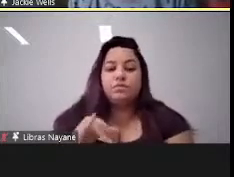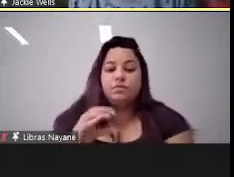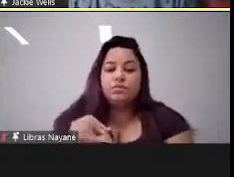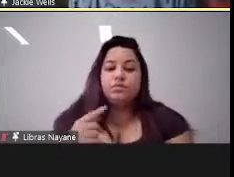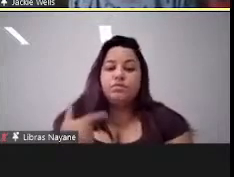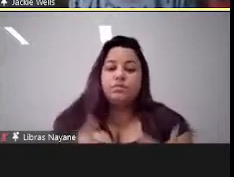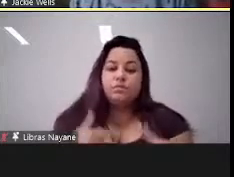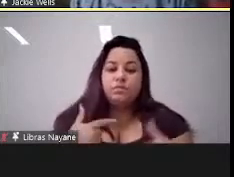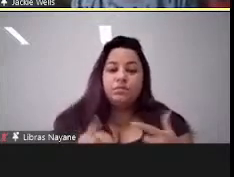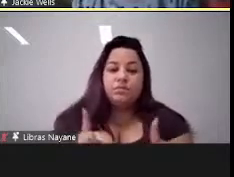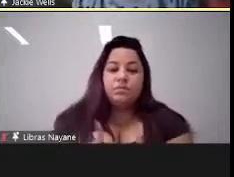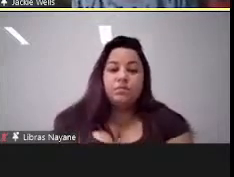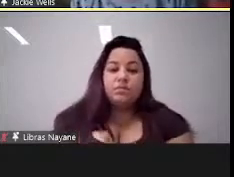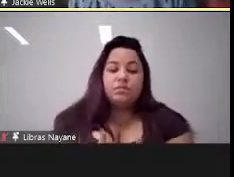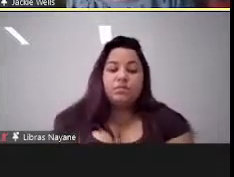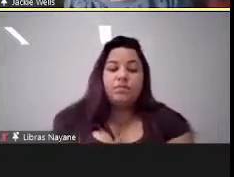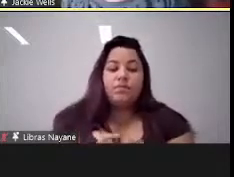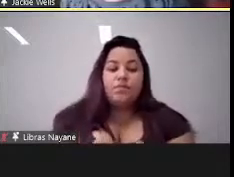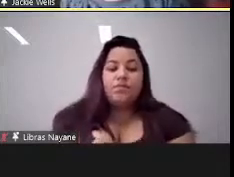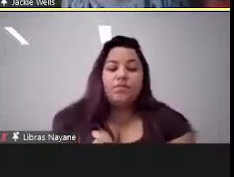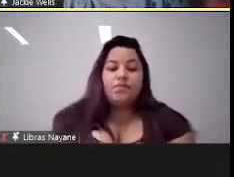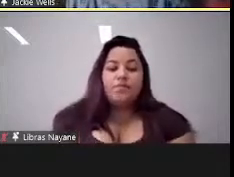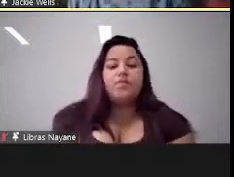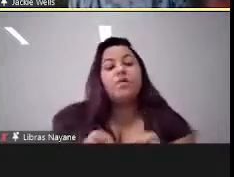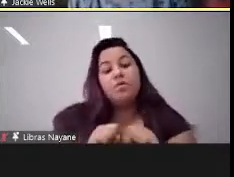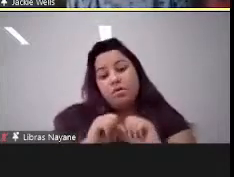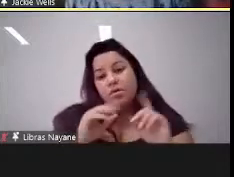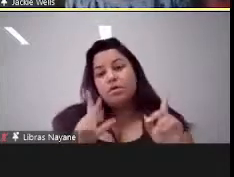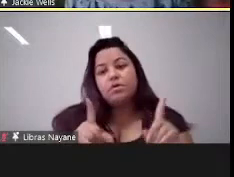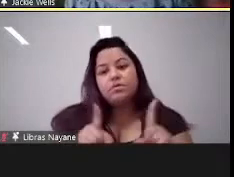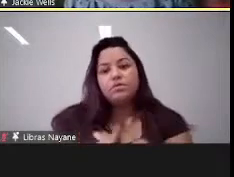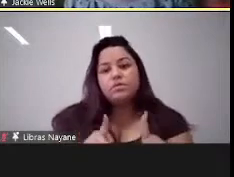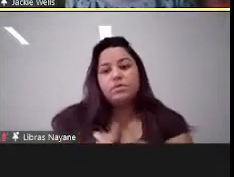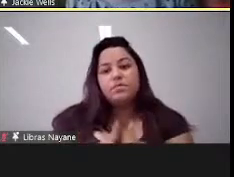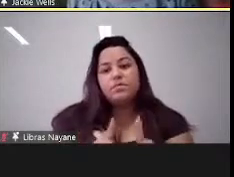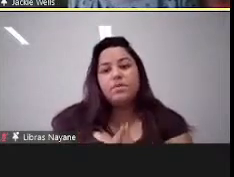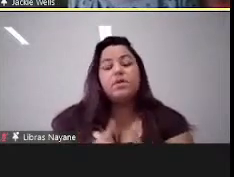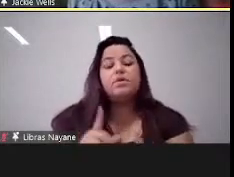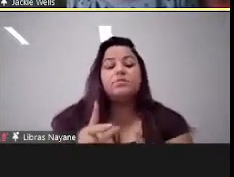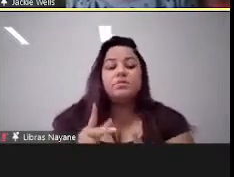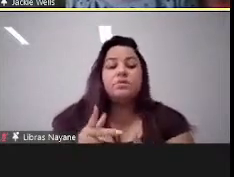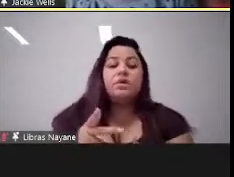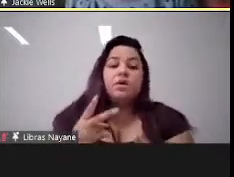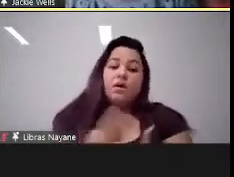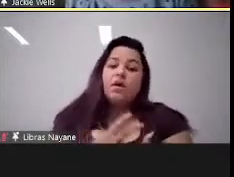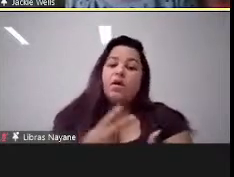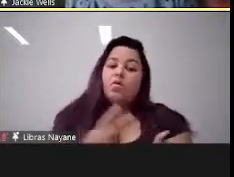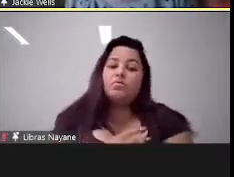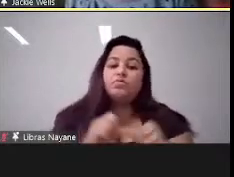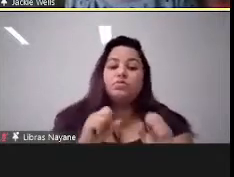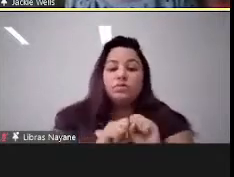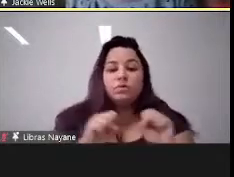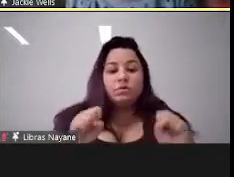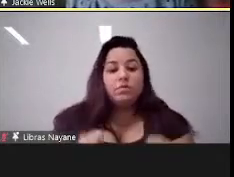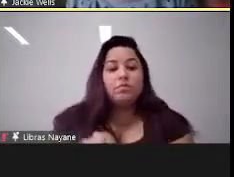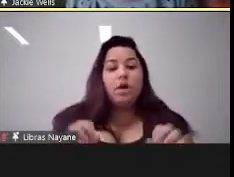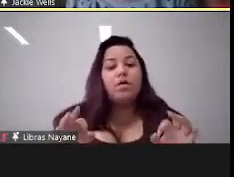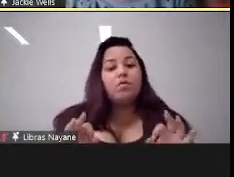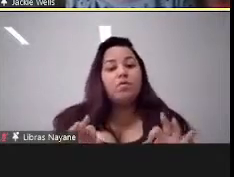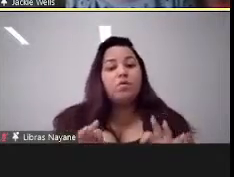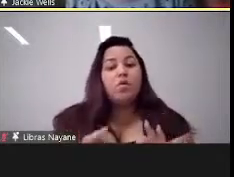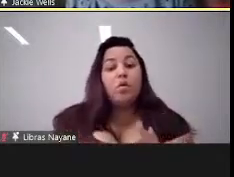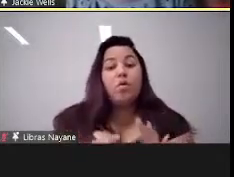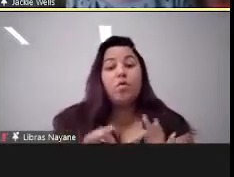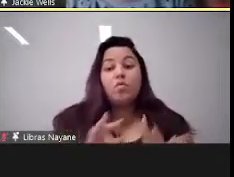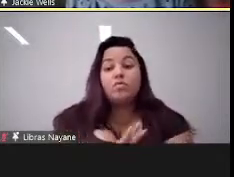While the UK system has its faults, the conclusion of the PLSA analysis was that fundamental reform of the system would